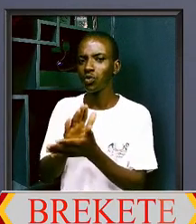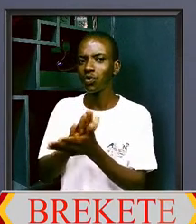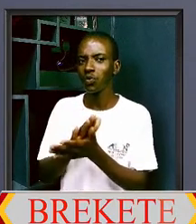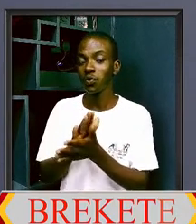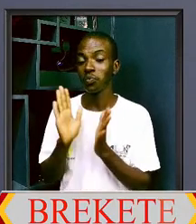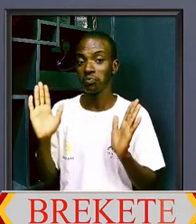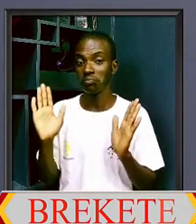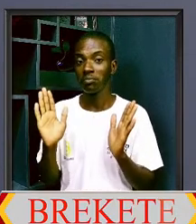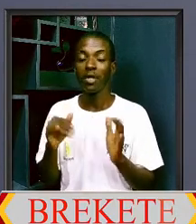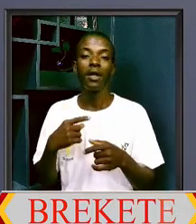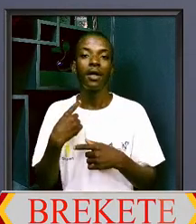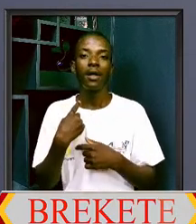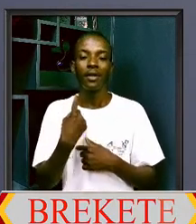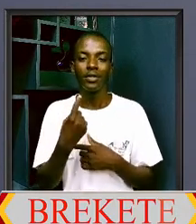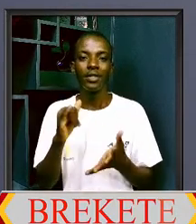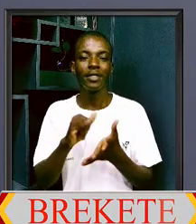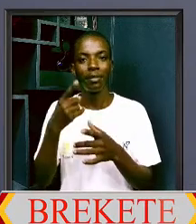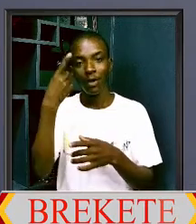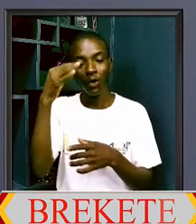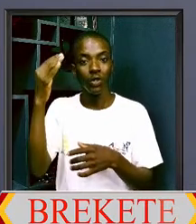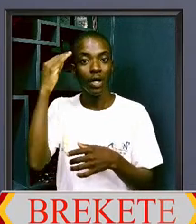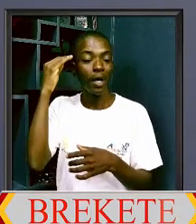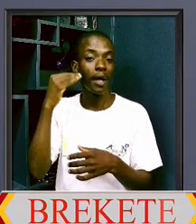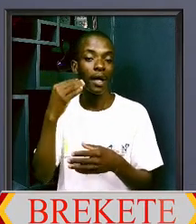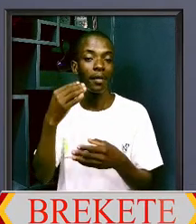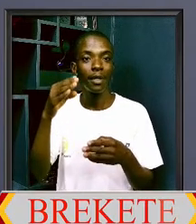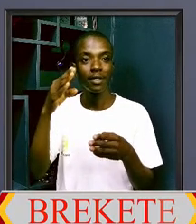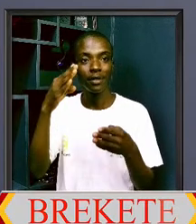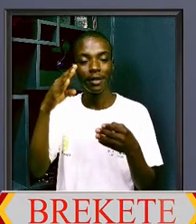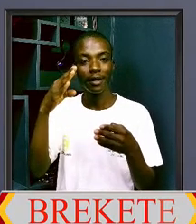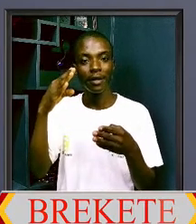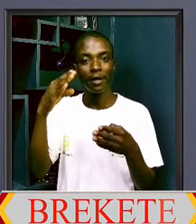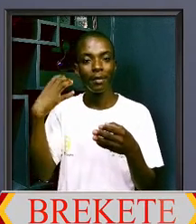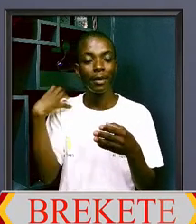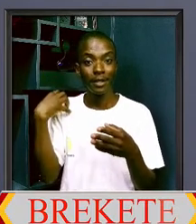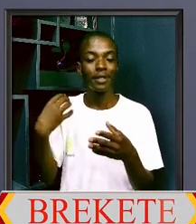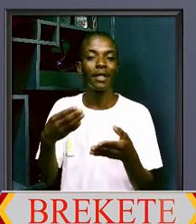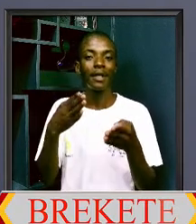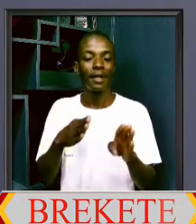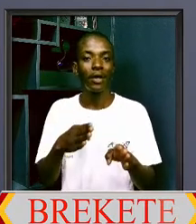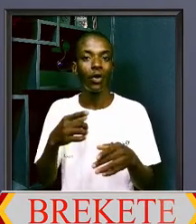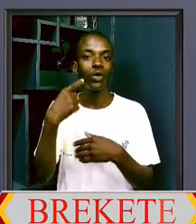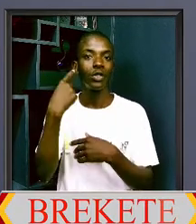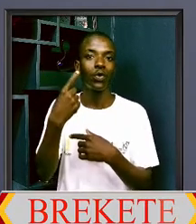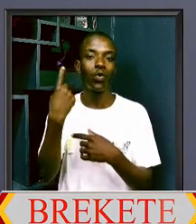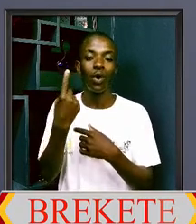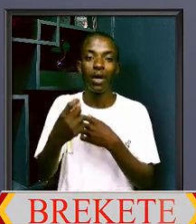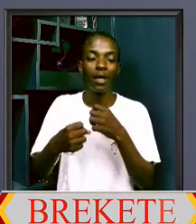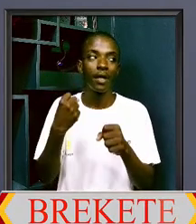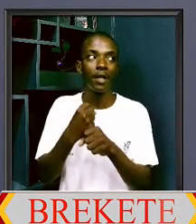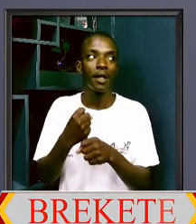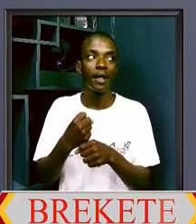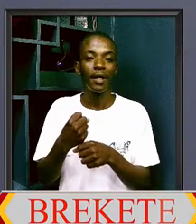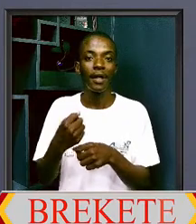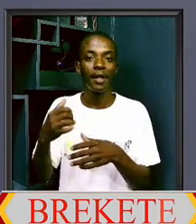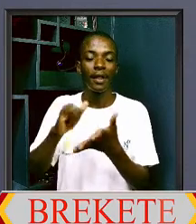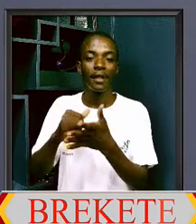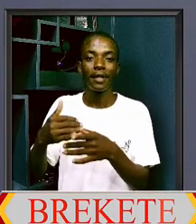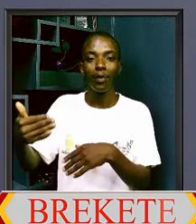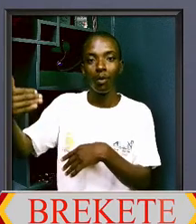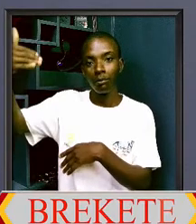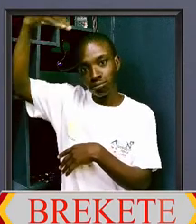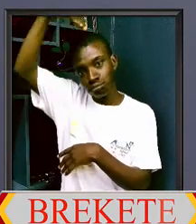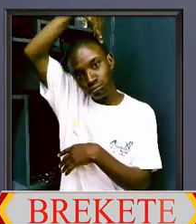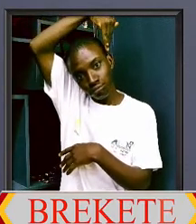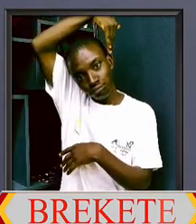school they come say because head Master Papa die now on one year and that time you must do like this